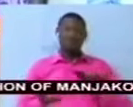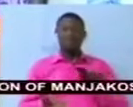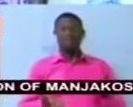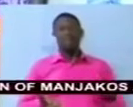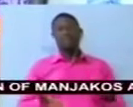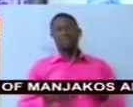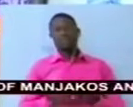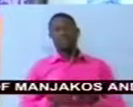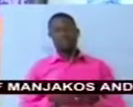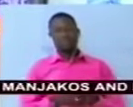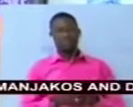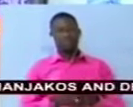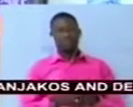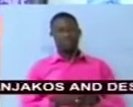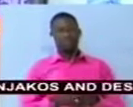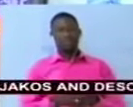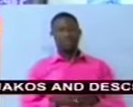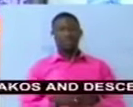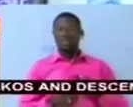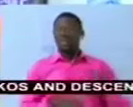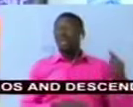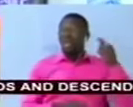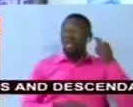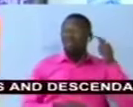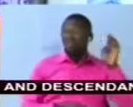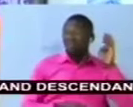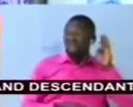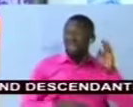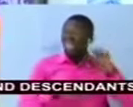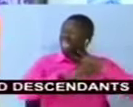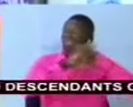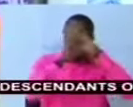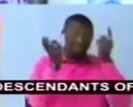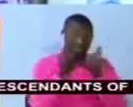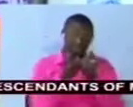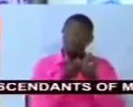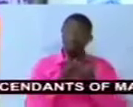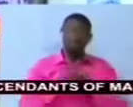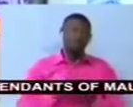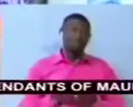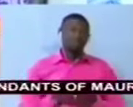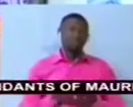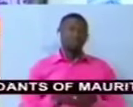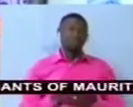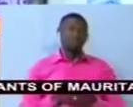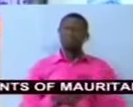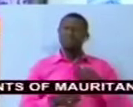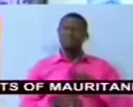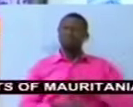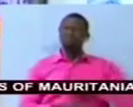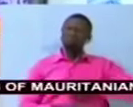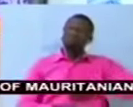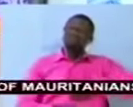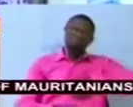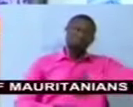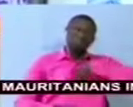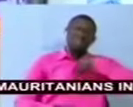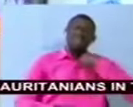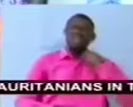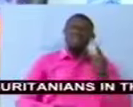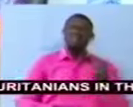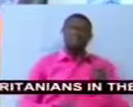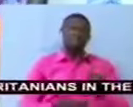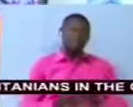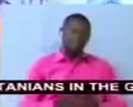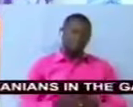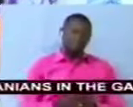de lu ne deg nañ ko they had many things mu donon naxar bu reuy and it was very painful because ñom